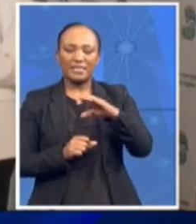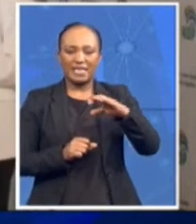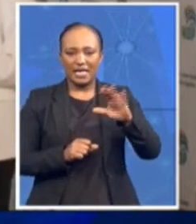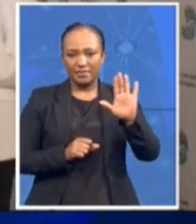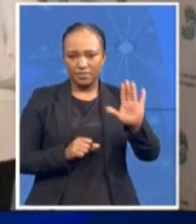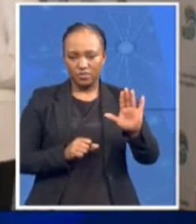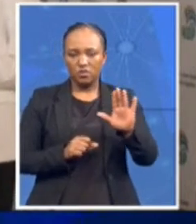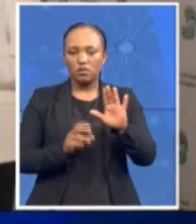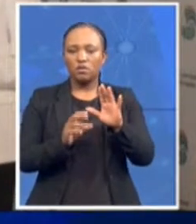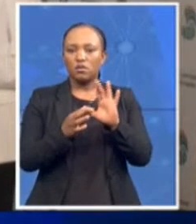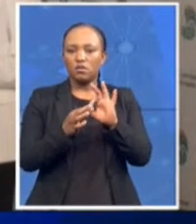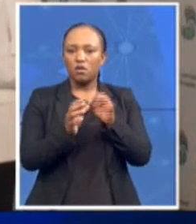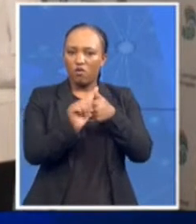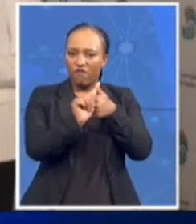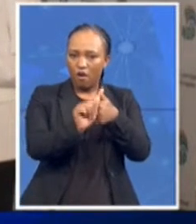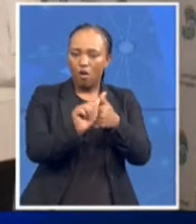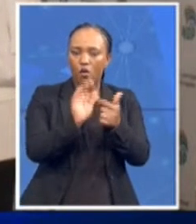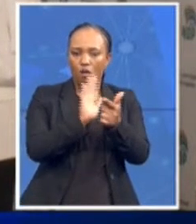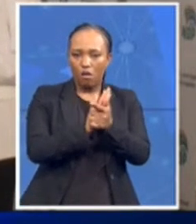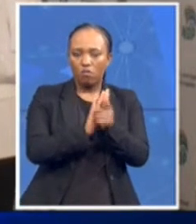company policies.